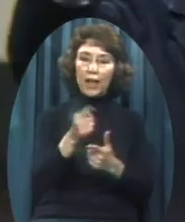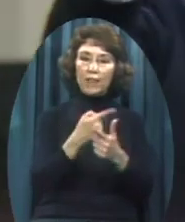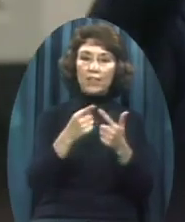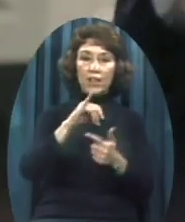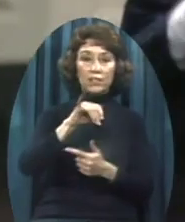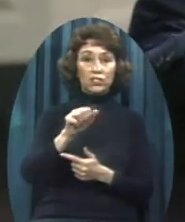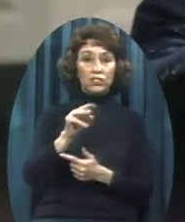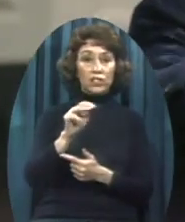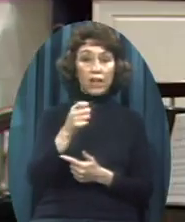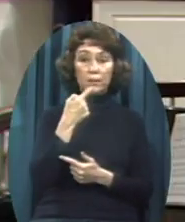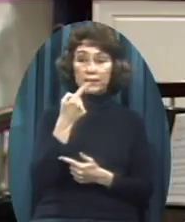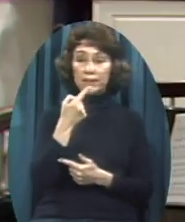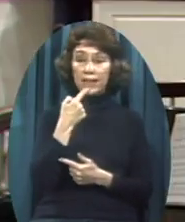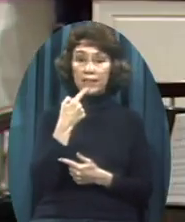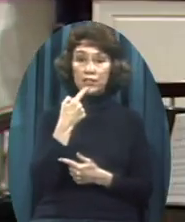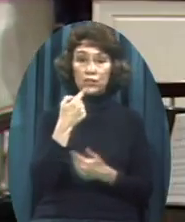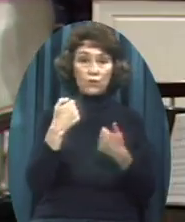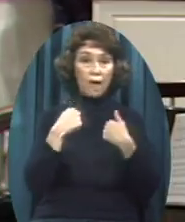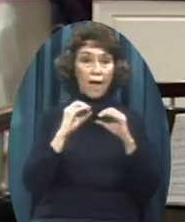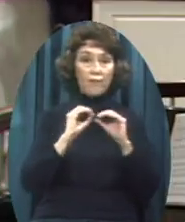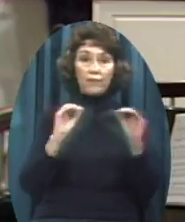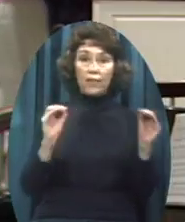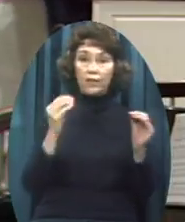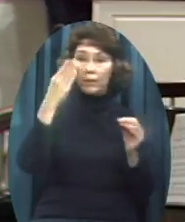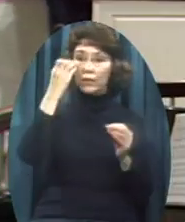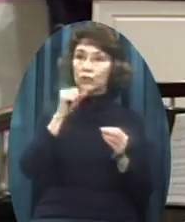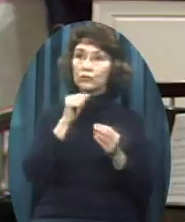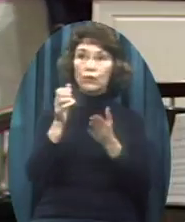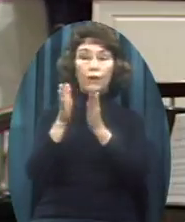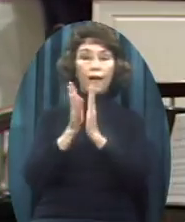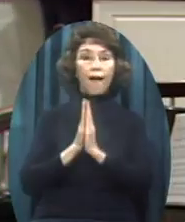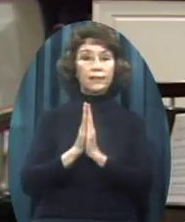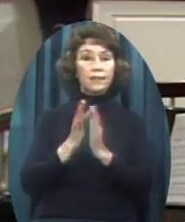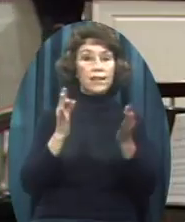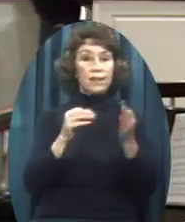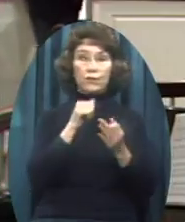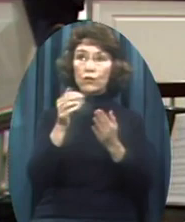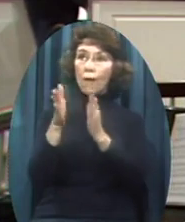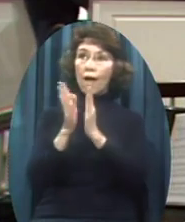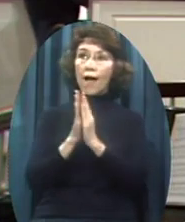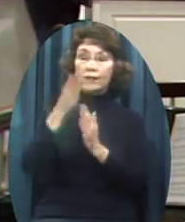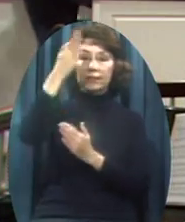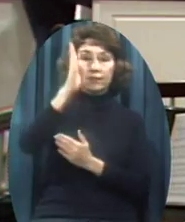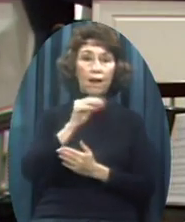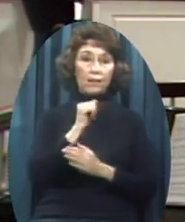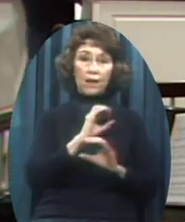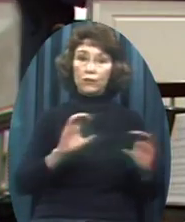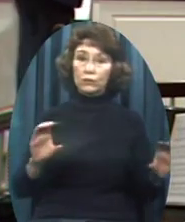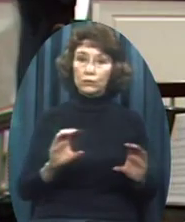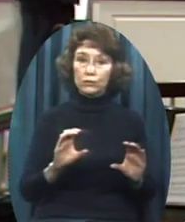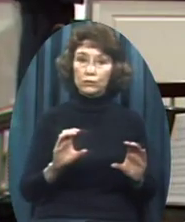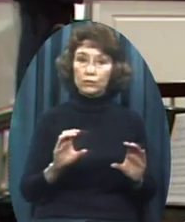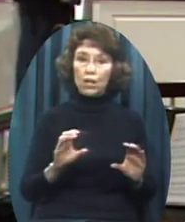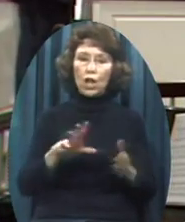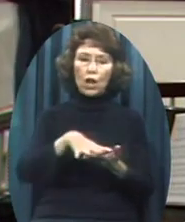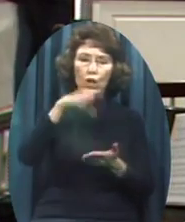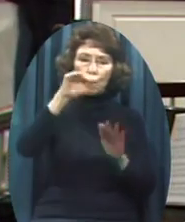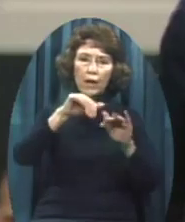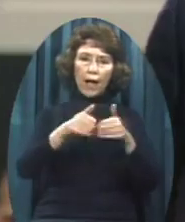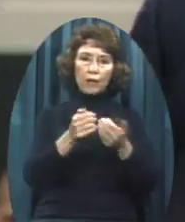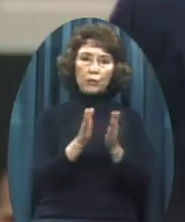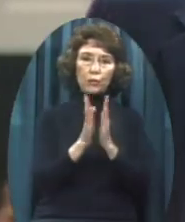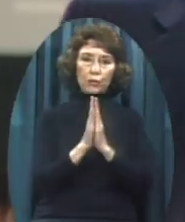you ask not. If you don't ask, God isn't going to do it. Learn how to pray. Learn how to get things from